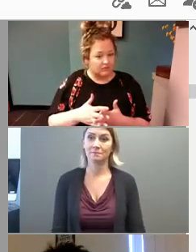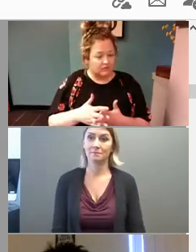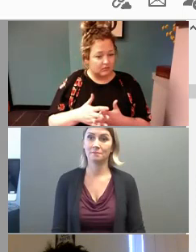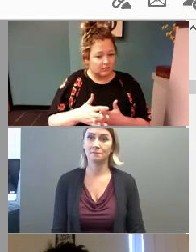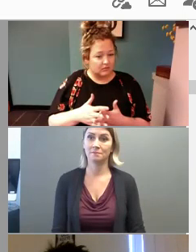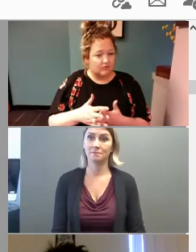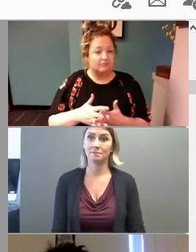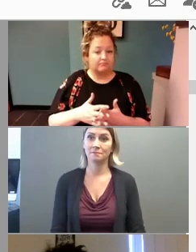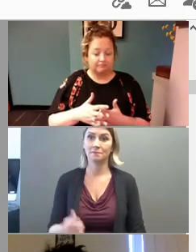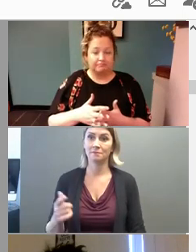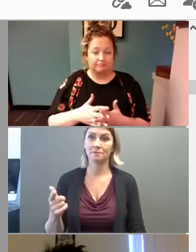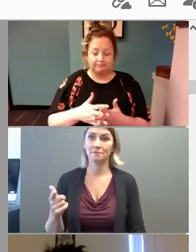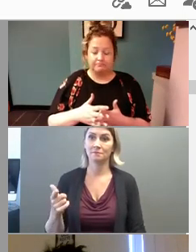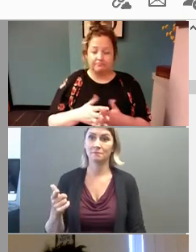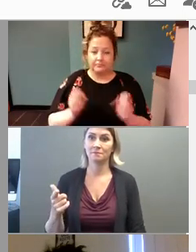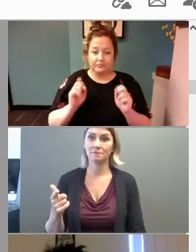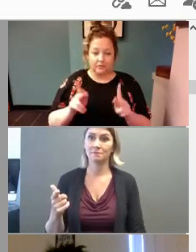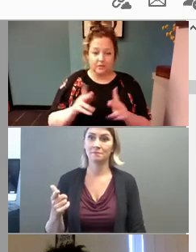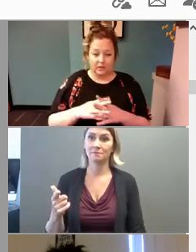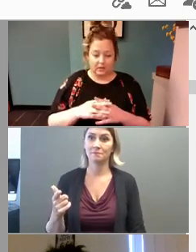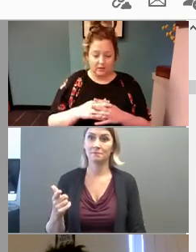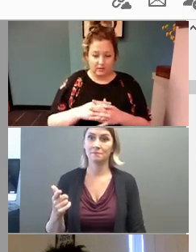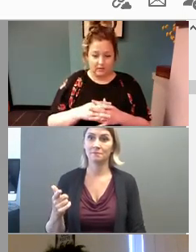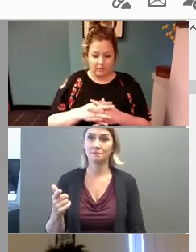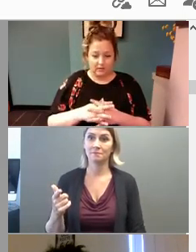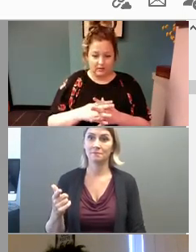Okay. So